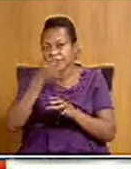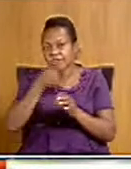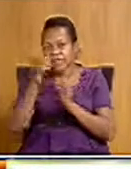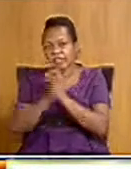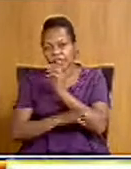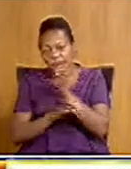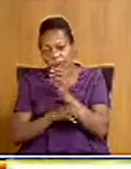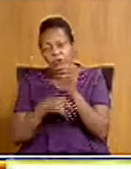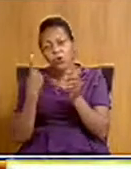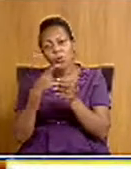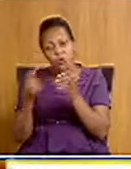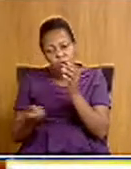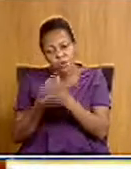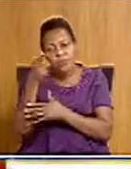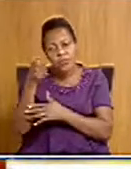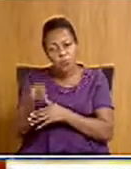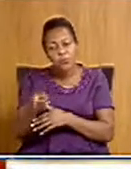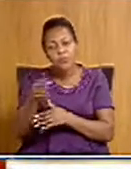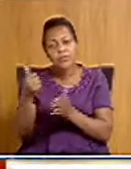Who caused all this?